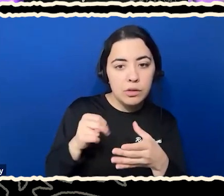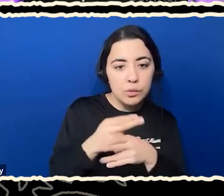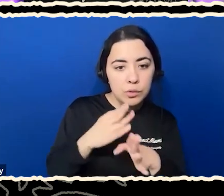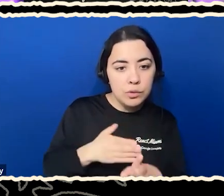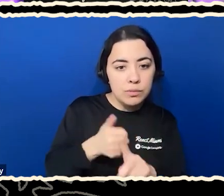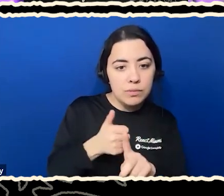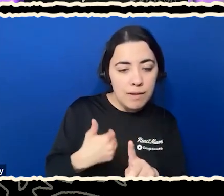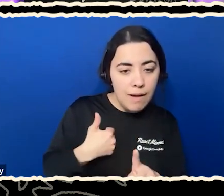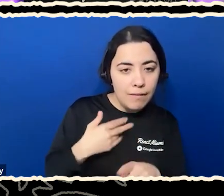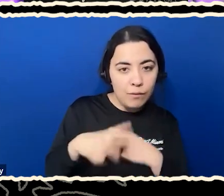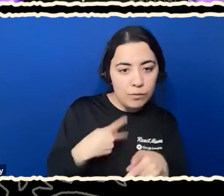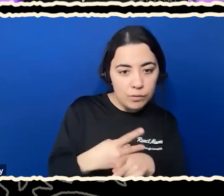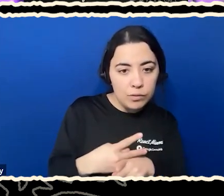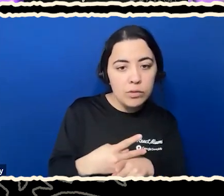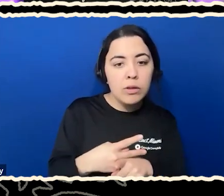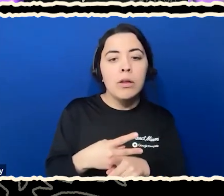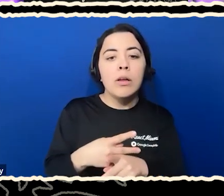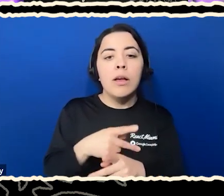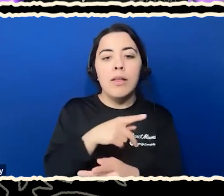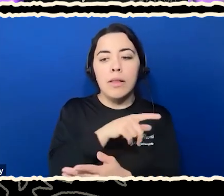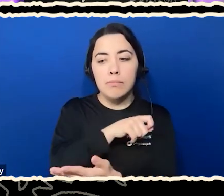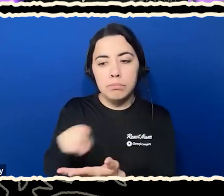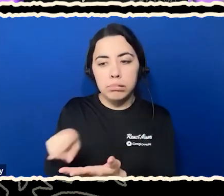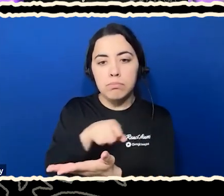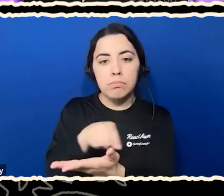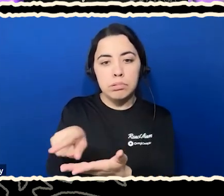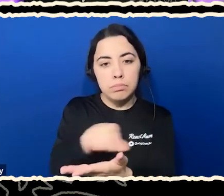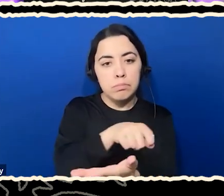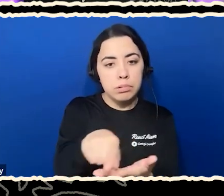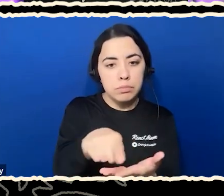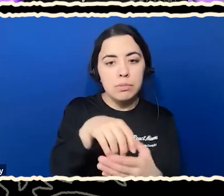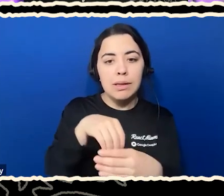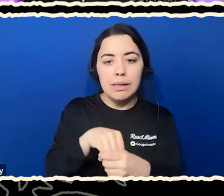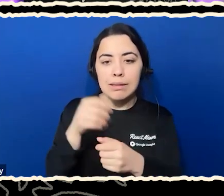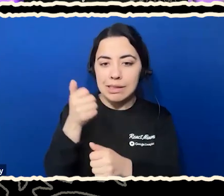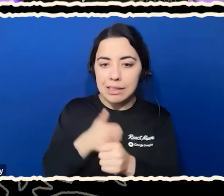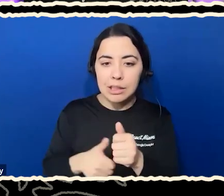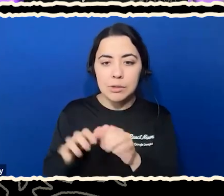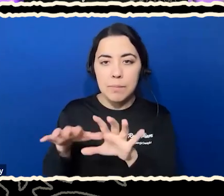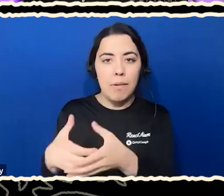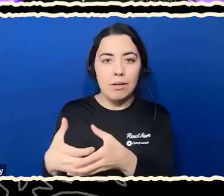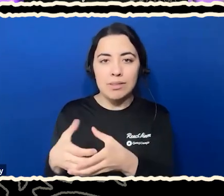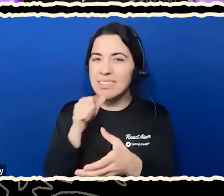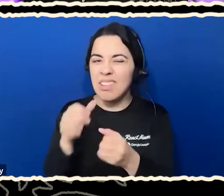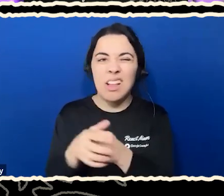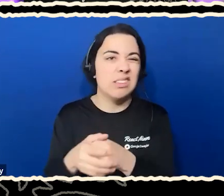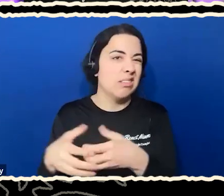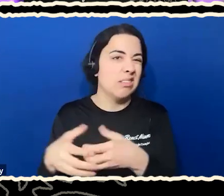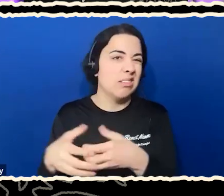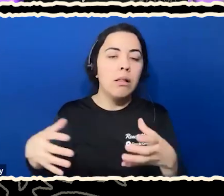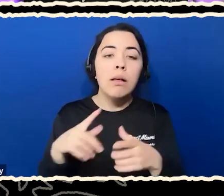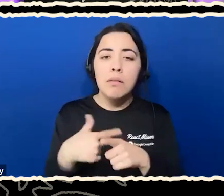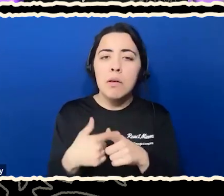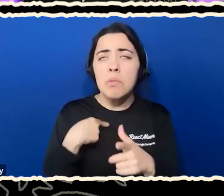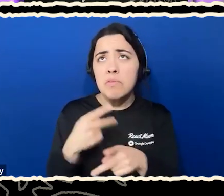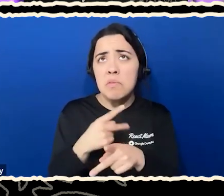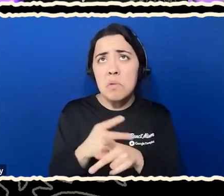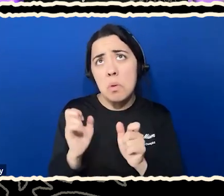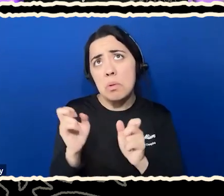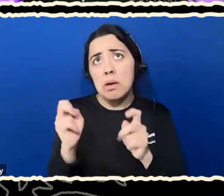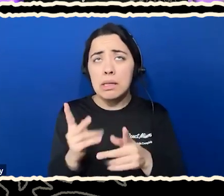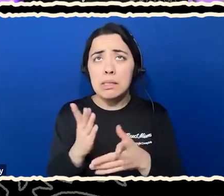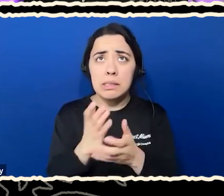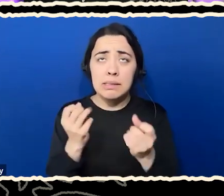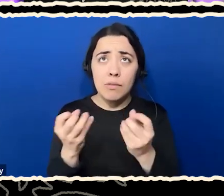it. We were injecting React in every single bundle we were generating. That didn't scale. We then figured, OK, server